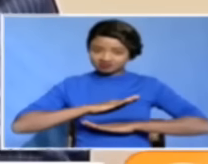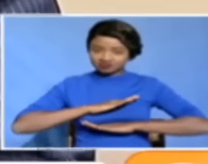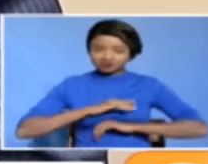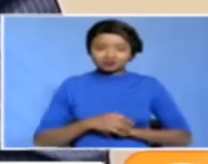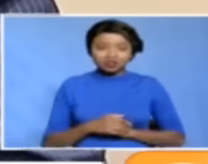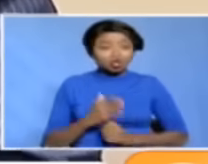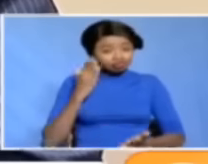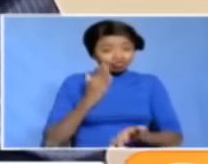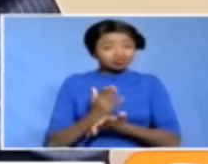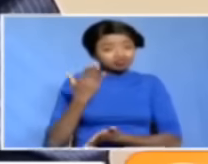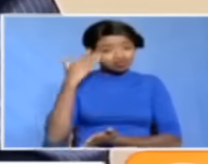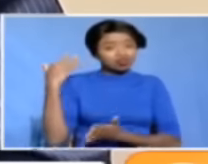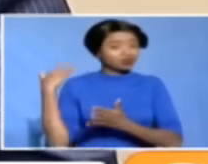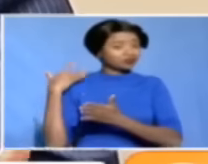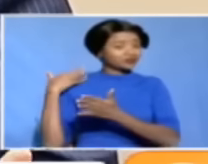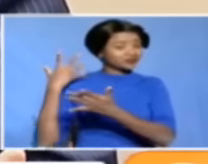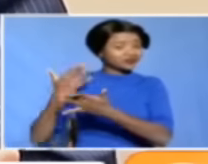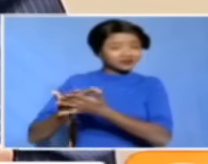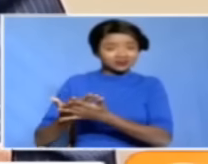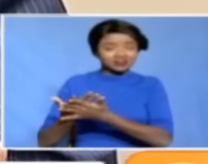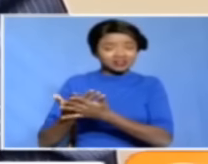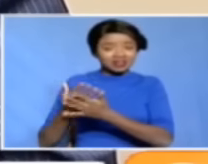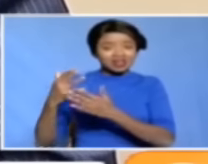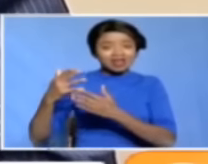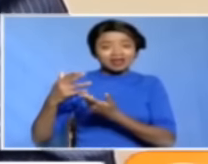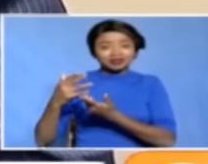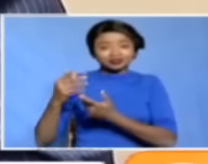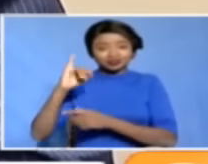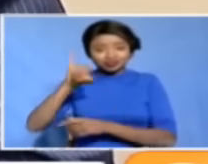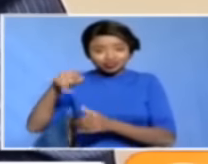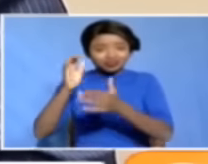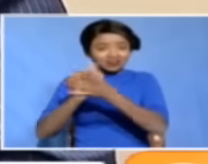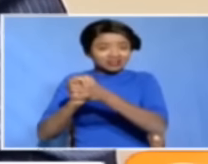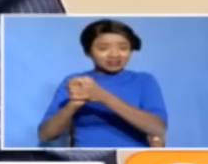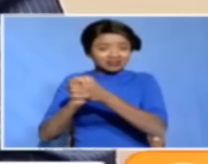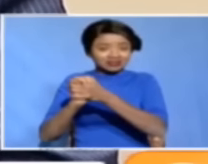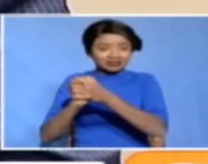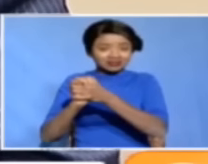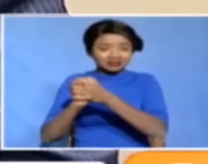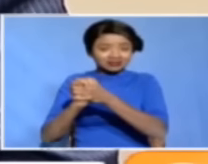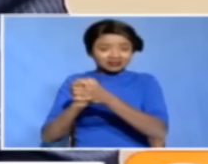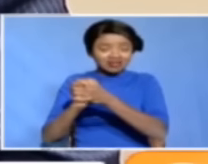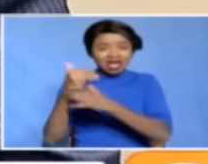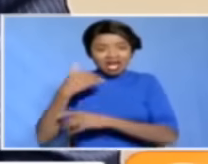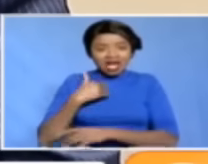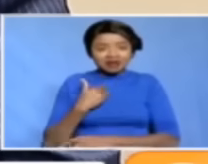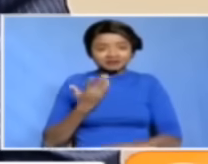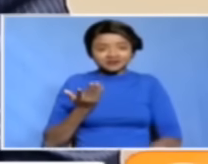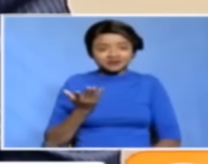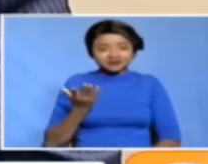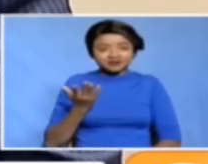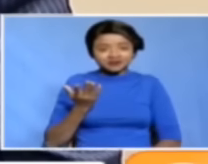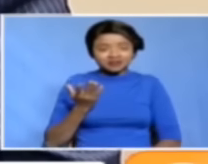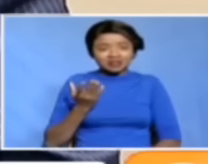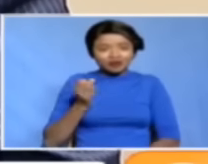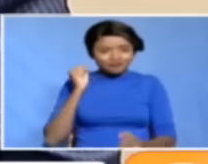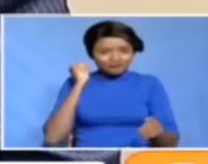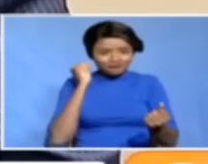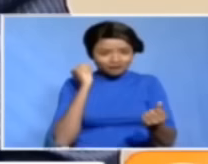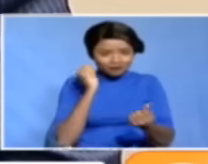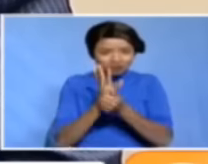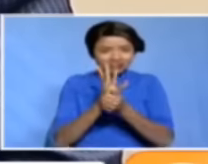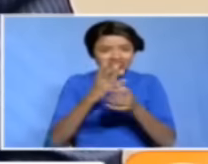history of Jubilee as a party. Jubilee was the amalgamation of about 14 parties, which